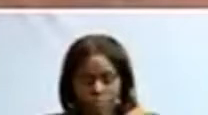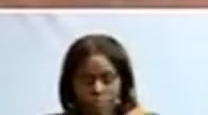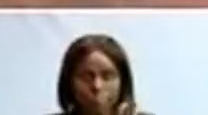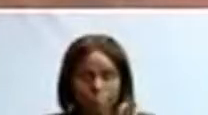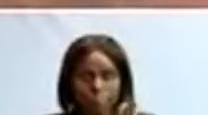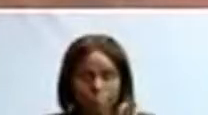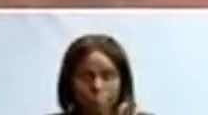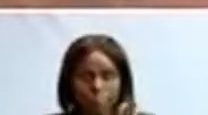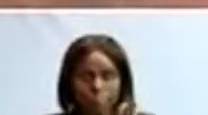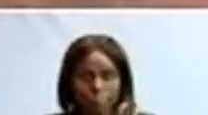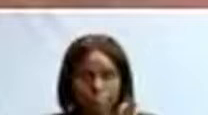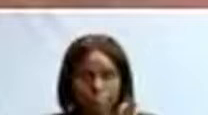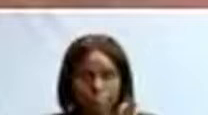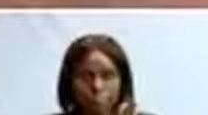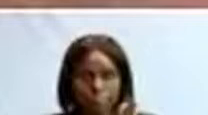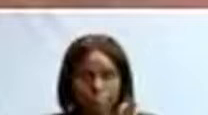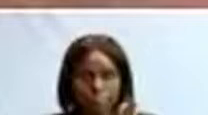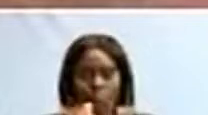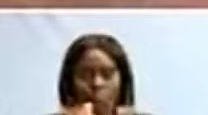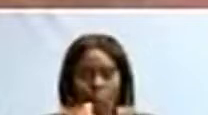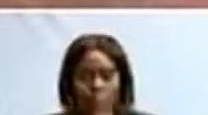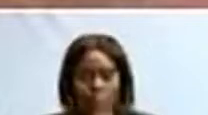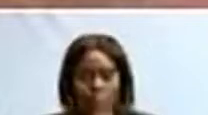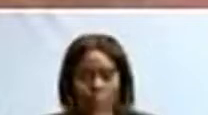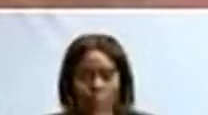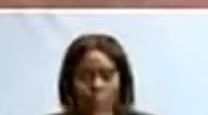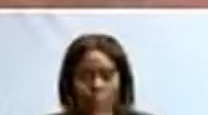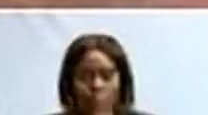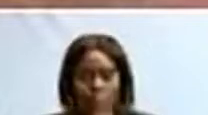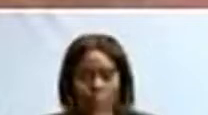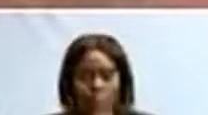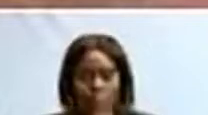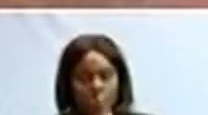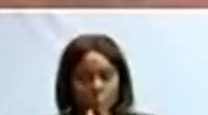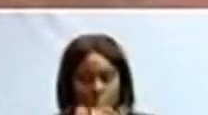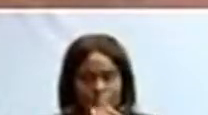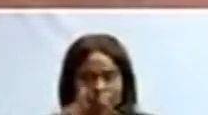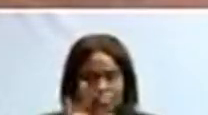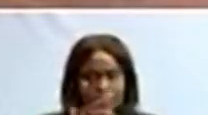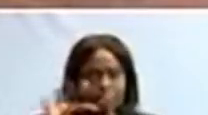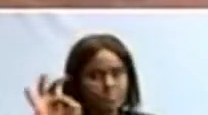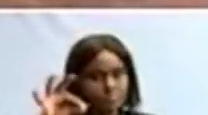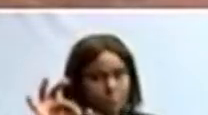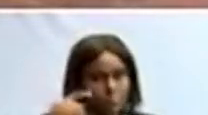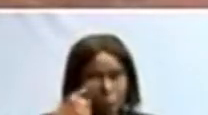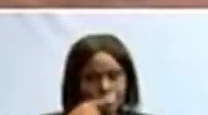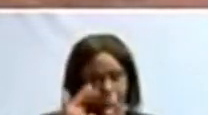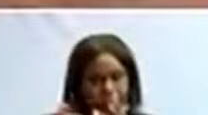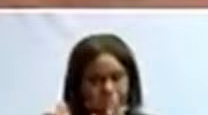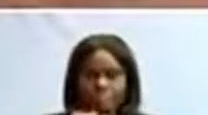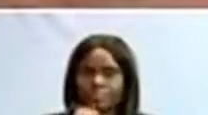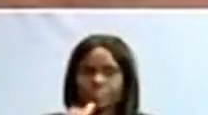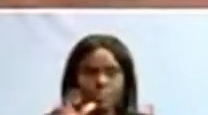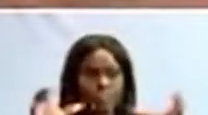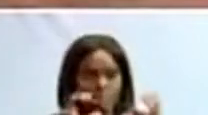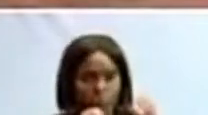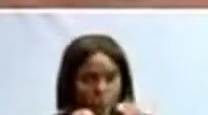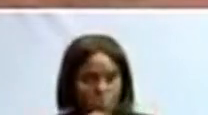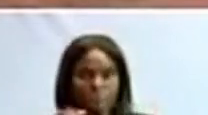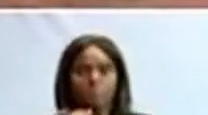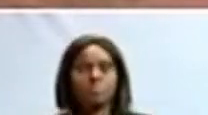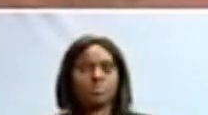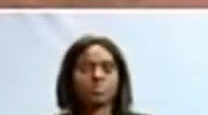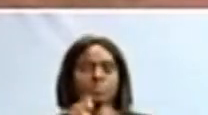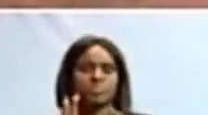transport refund in respect of meetings which stakeholders who are not council